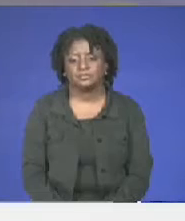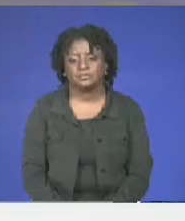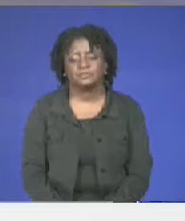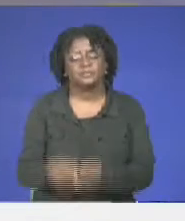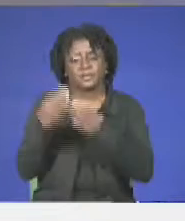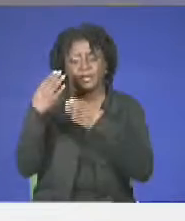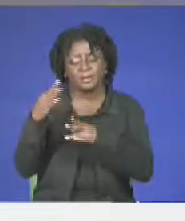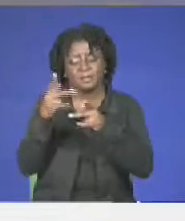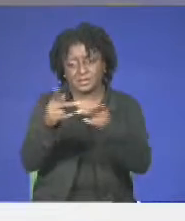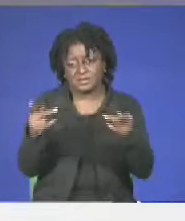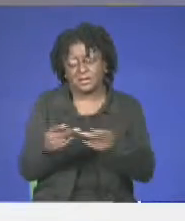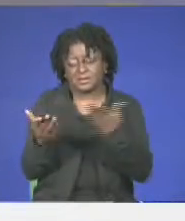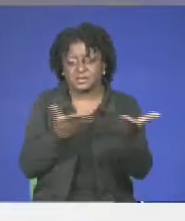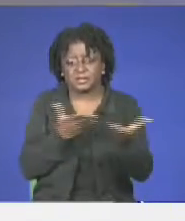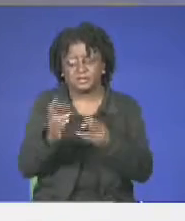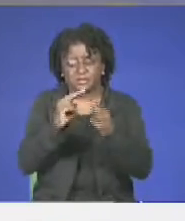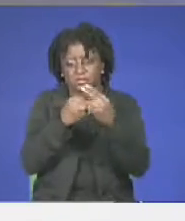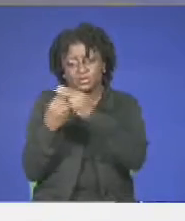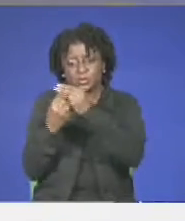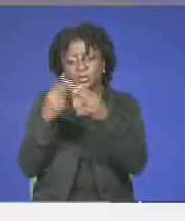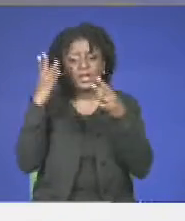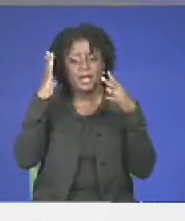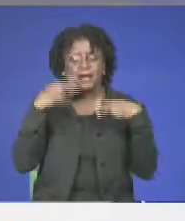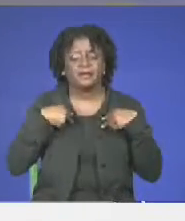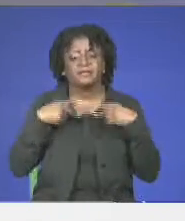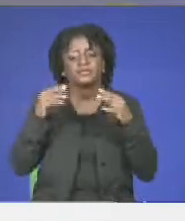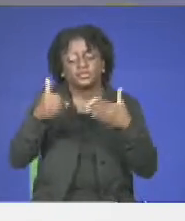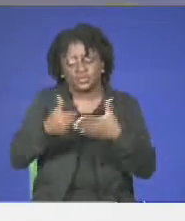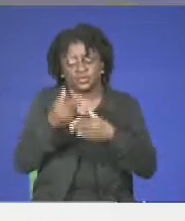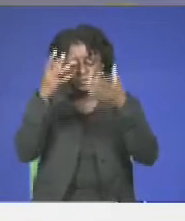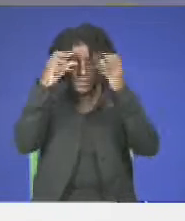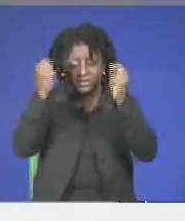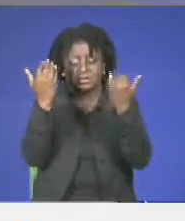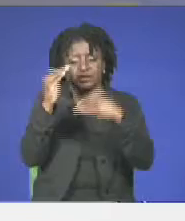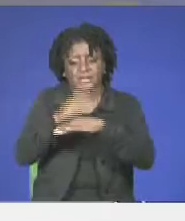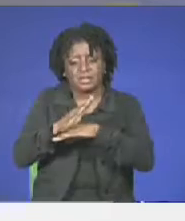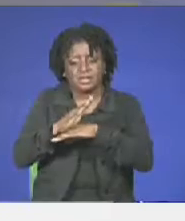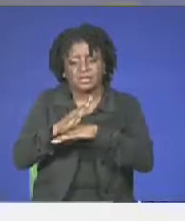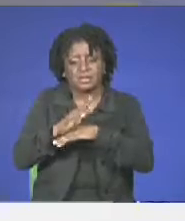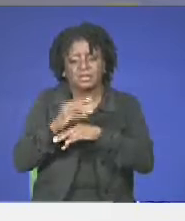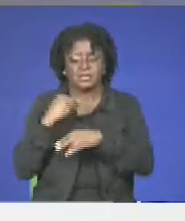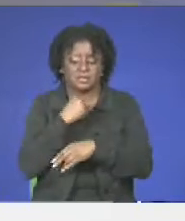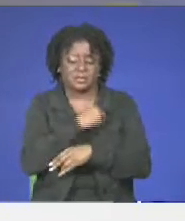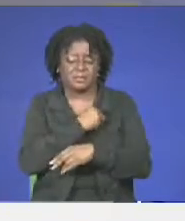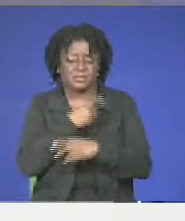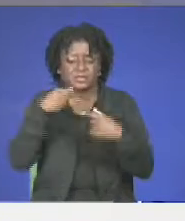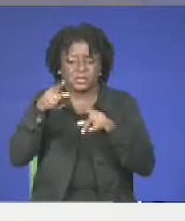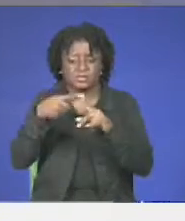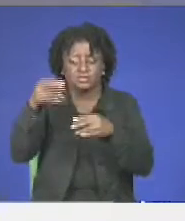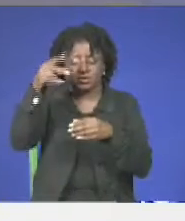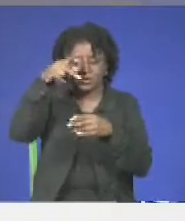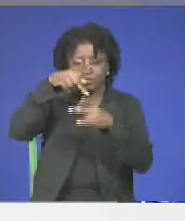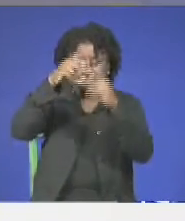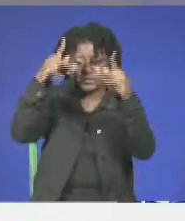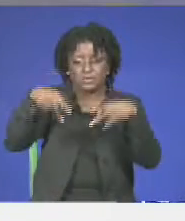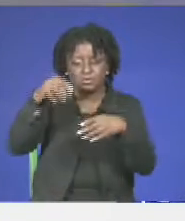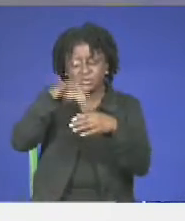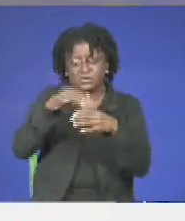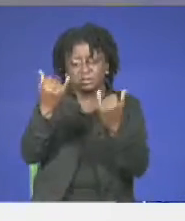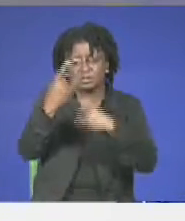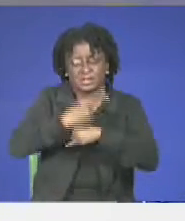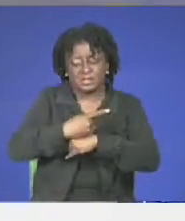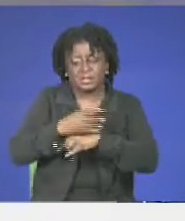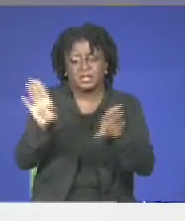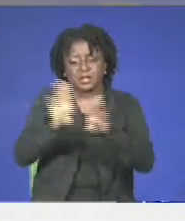The Bahamas Public Services Union will have a new president tonight as the union's membership headed to the polls today. The polls closed at 6 p.m. Voters